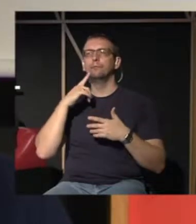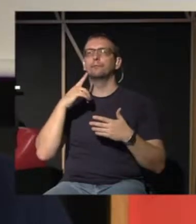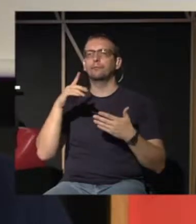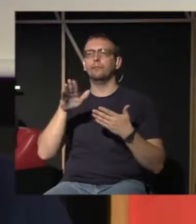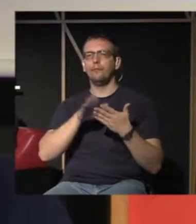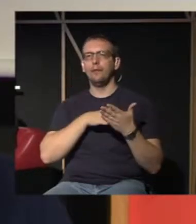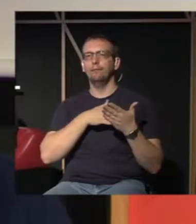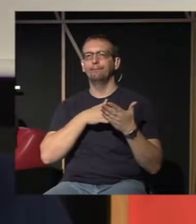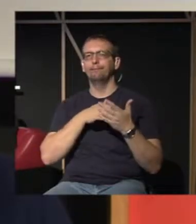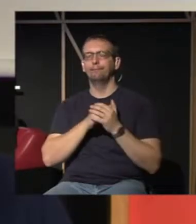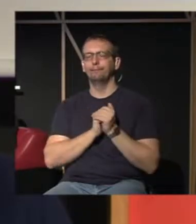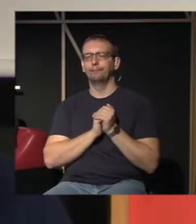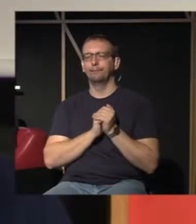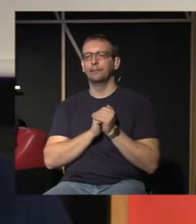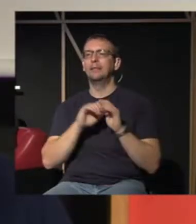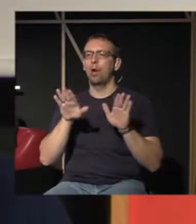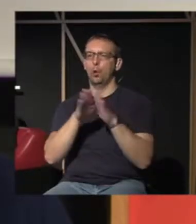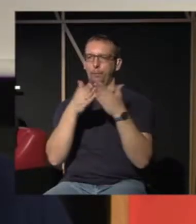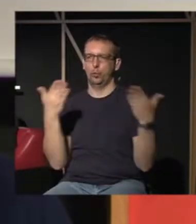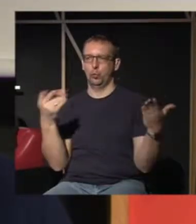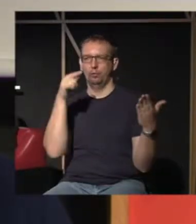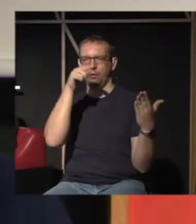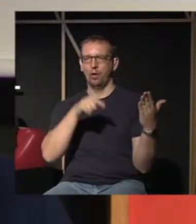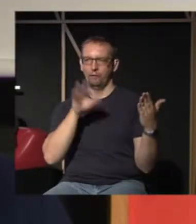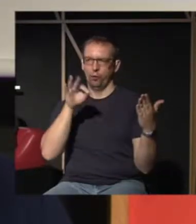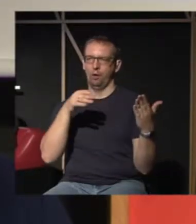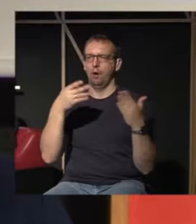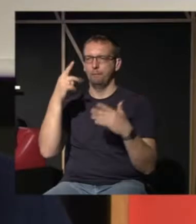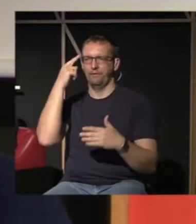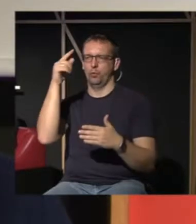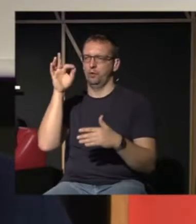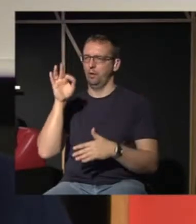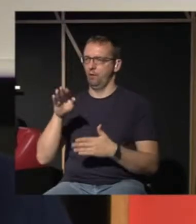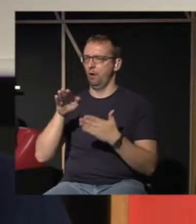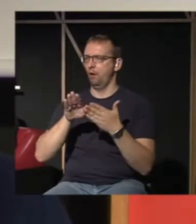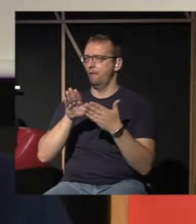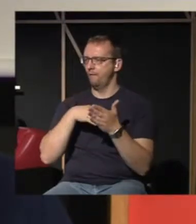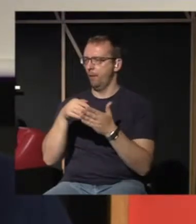and also a lot of hard work from Monica Nami from UEFA, who isn't here, unfortunately.